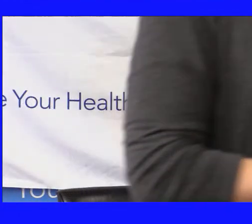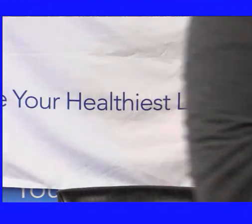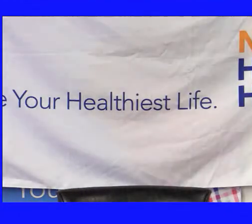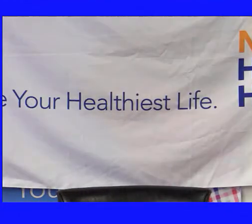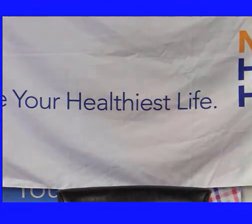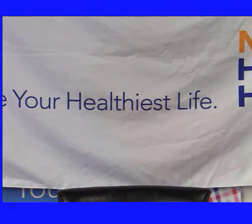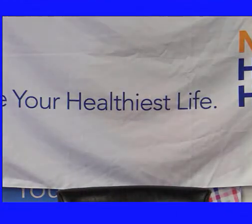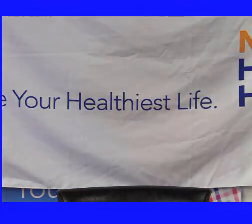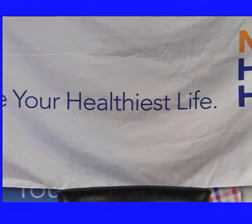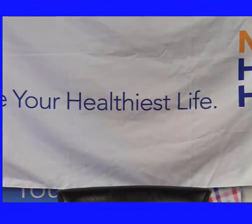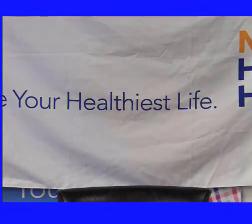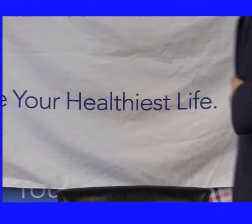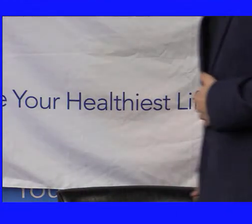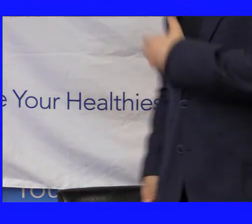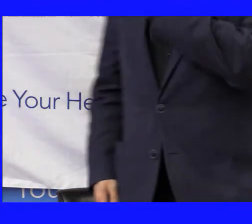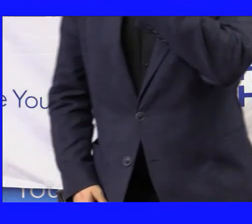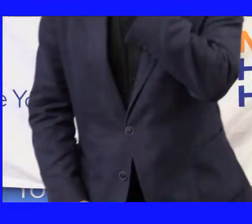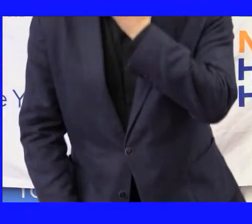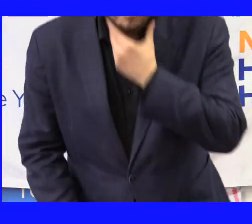any question?